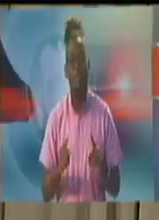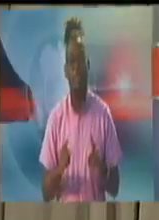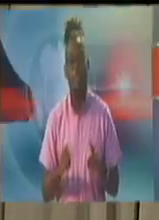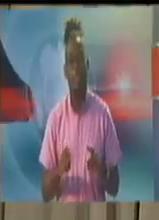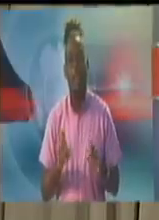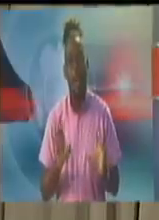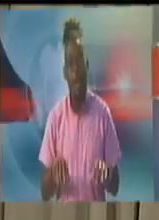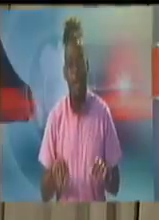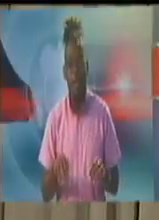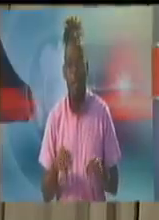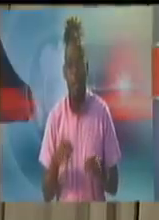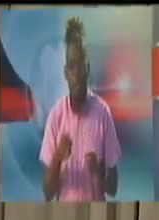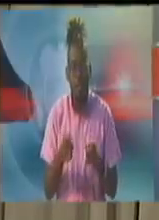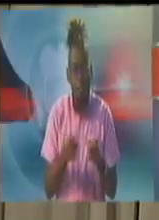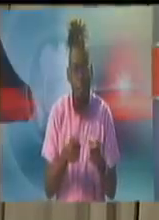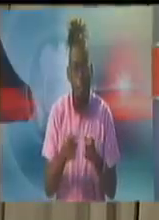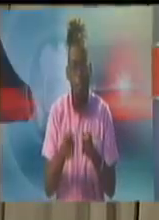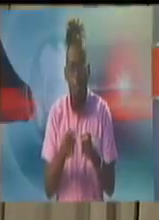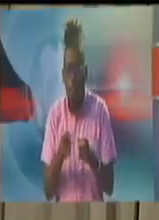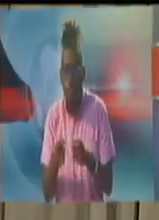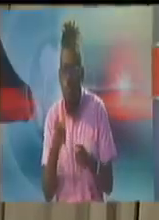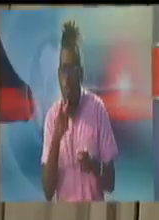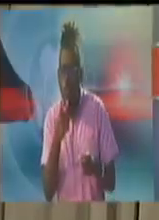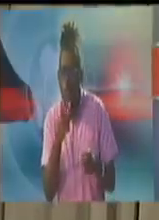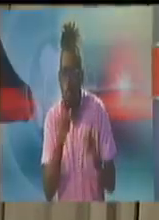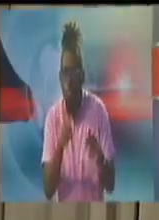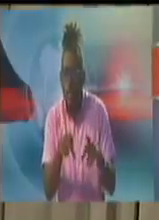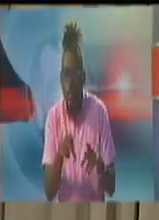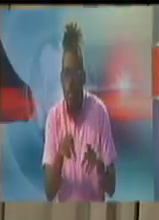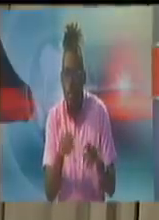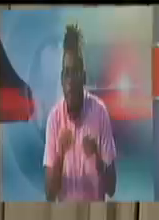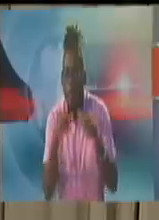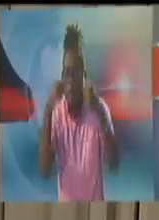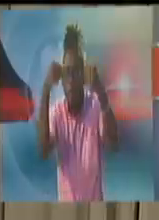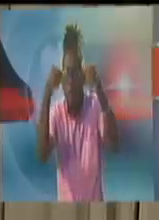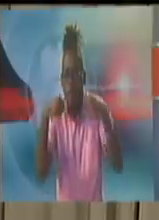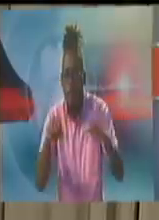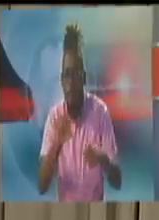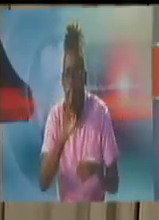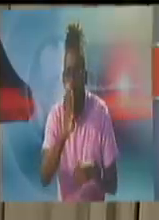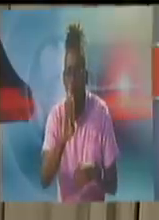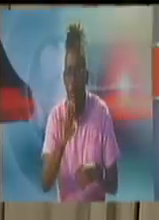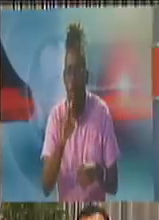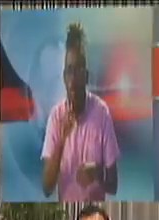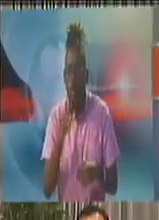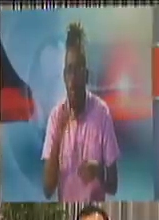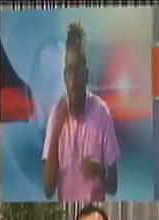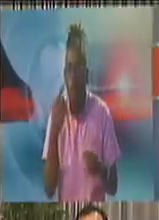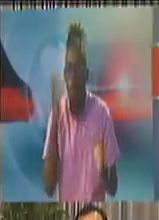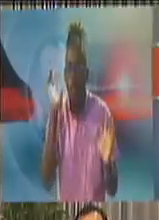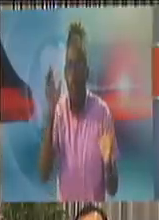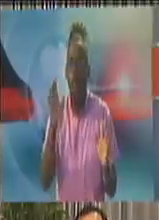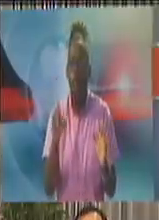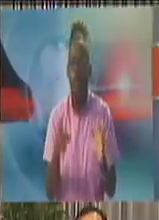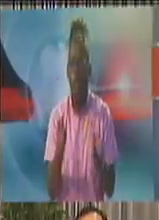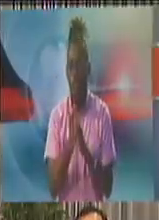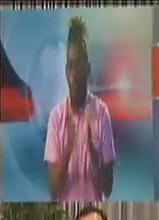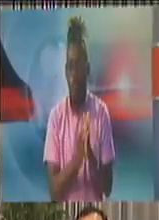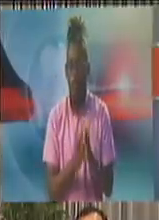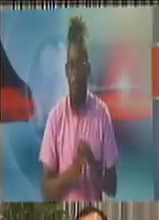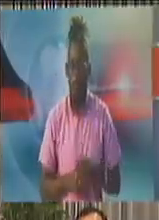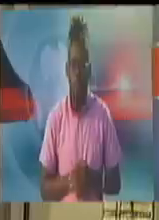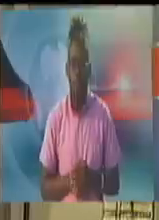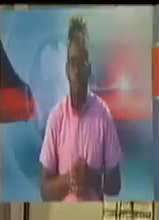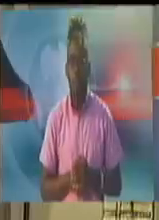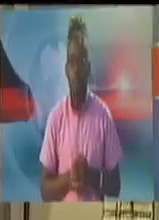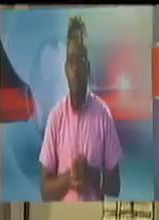who incites it, yes, there is law that can be used to deal with them. Okay, on the second part of the question, yes. So medical experts have been part of the